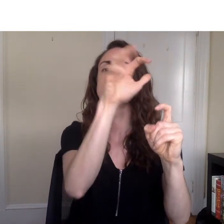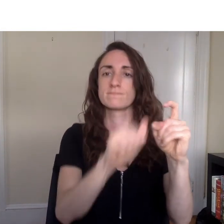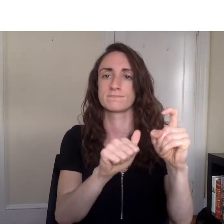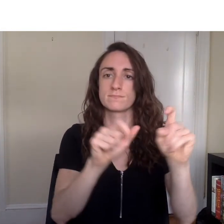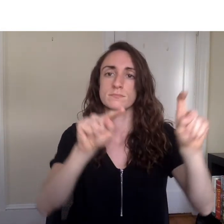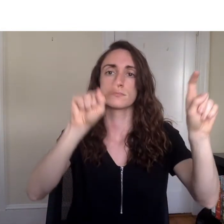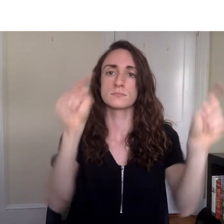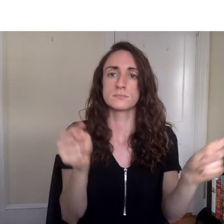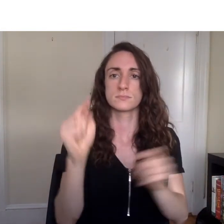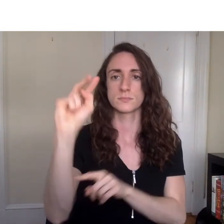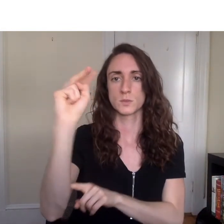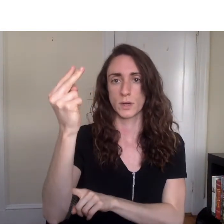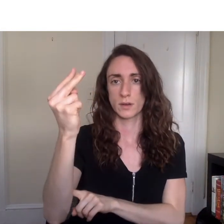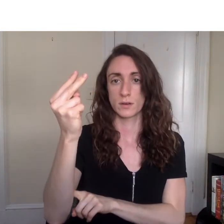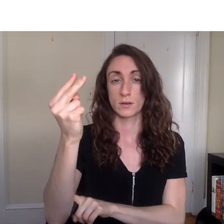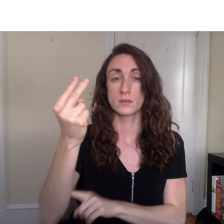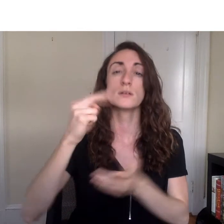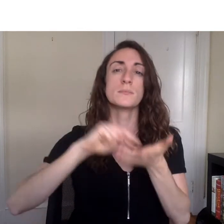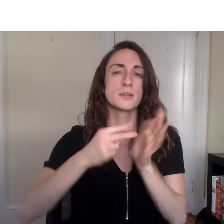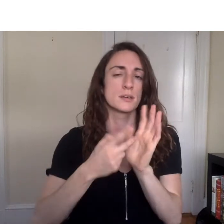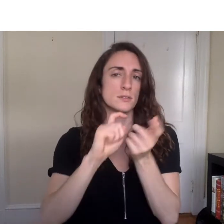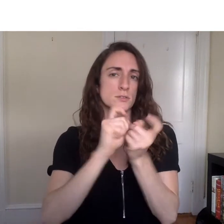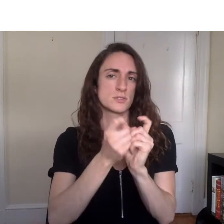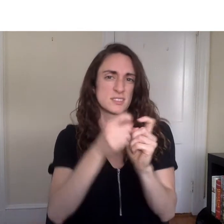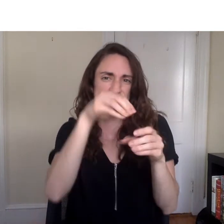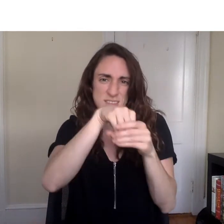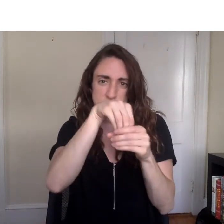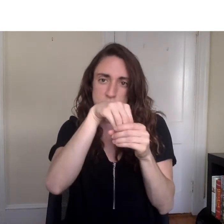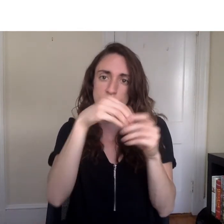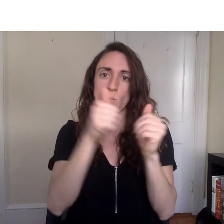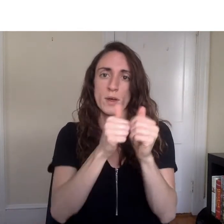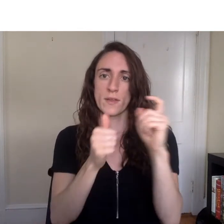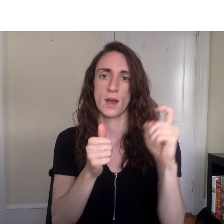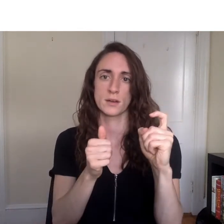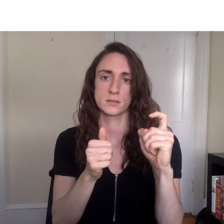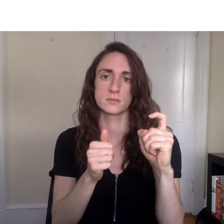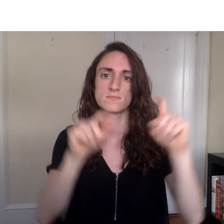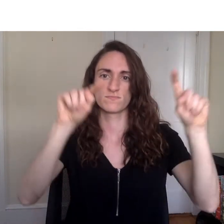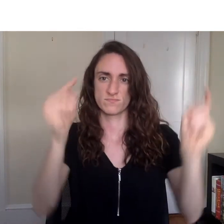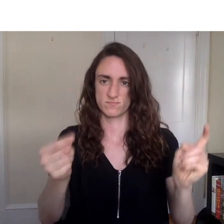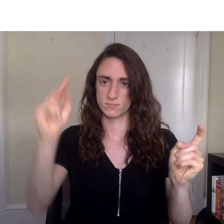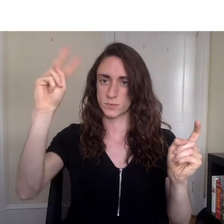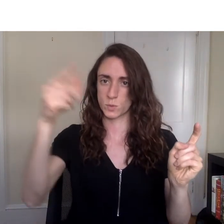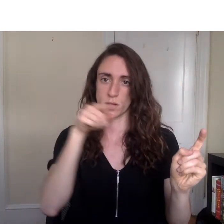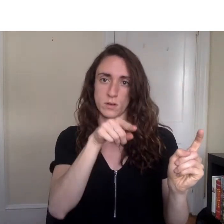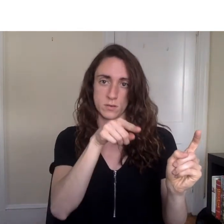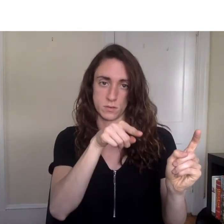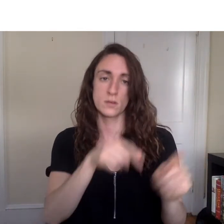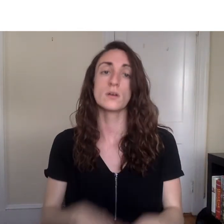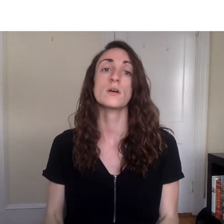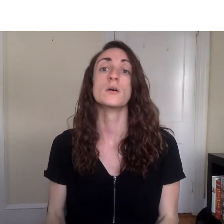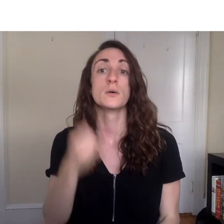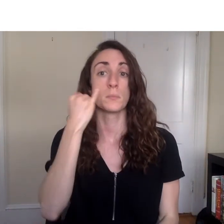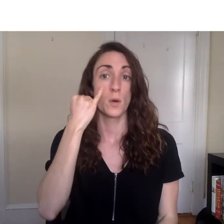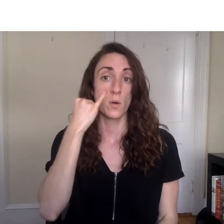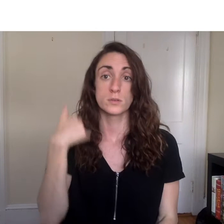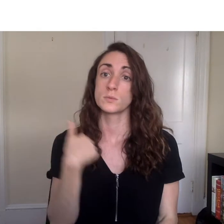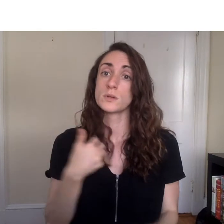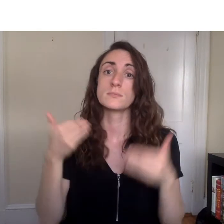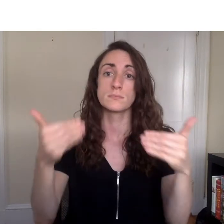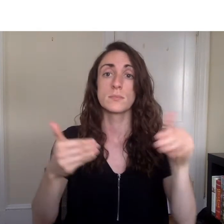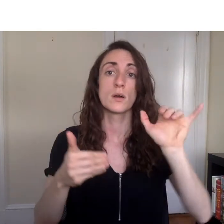have x minus 1, and that whole quantity will be squared. So we're changing the quantity that's getting